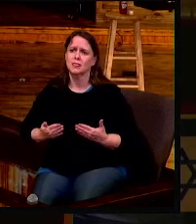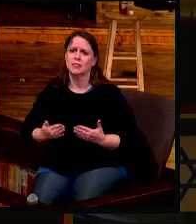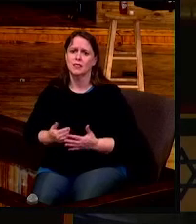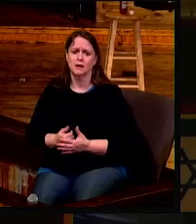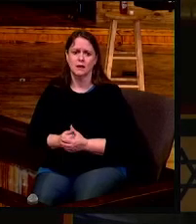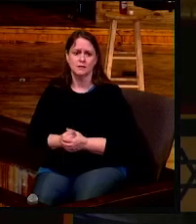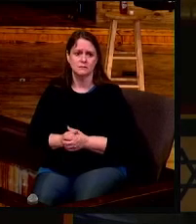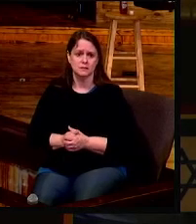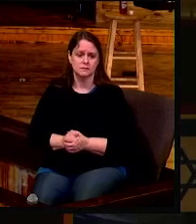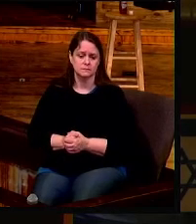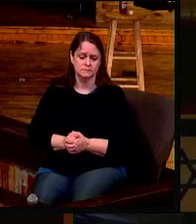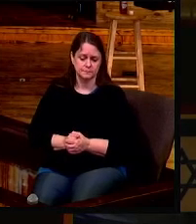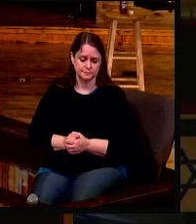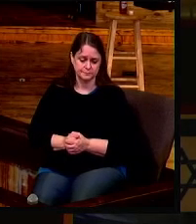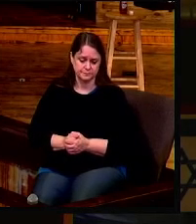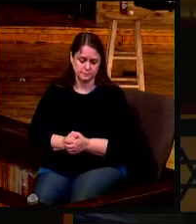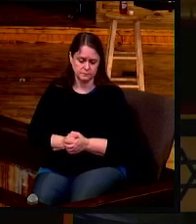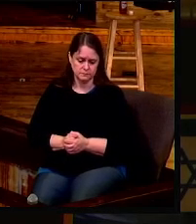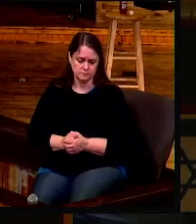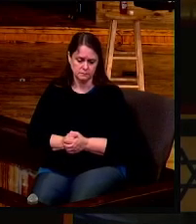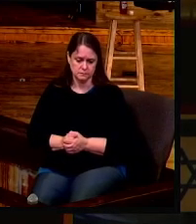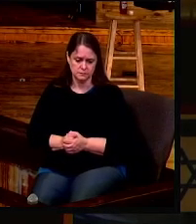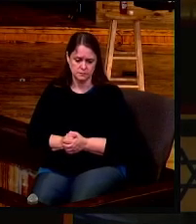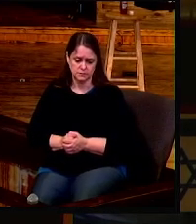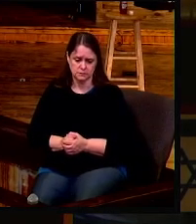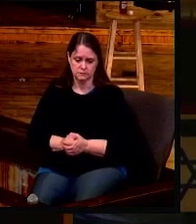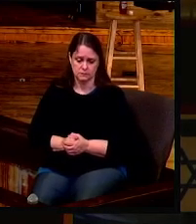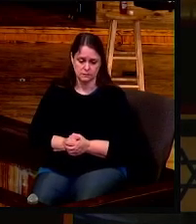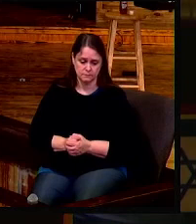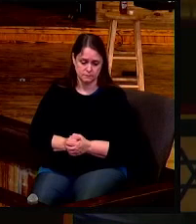ever faced a problem that you think is too small for the Lord to handle?